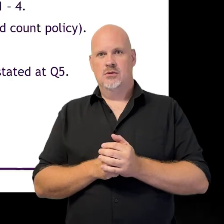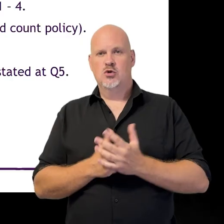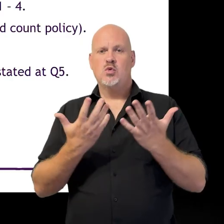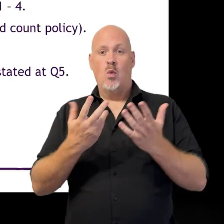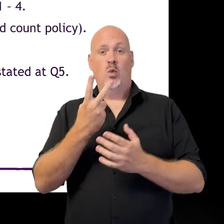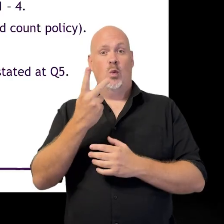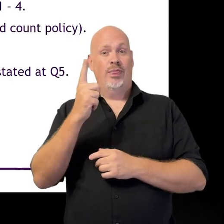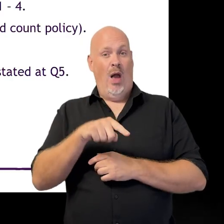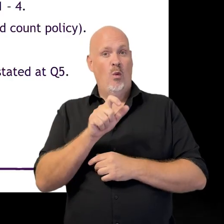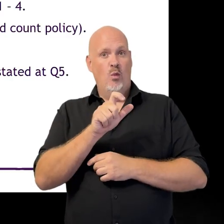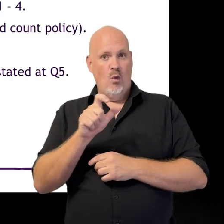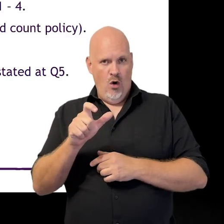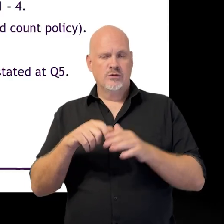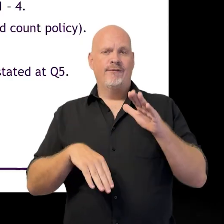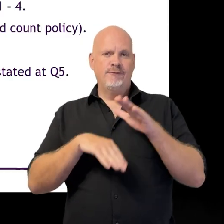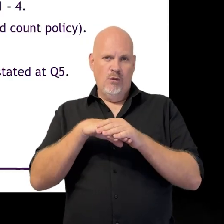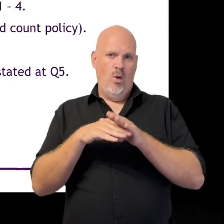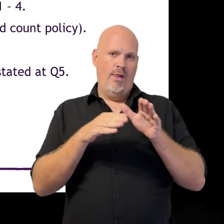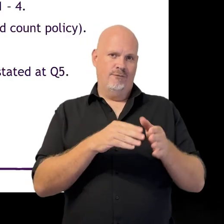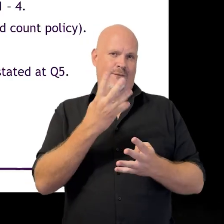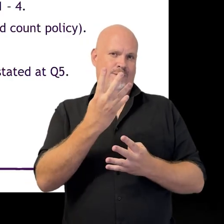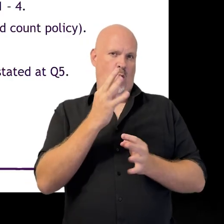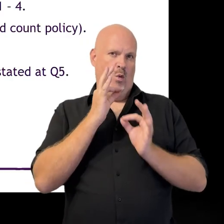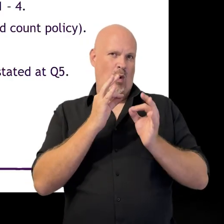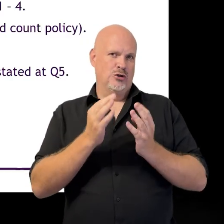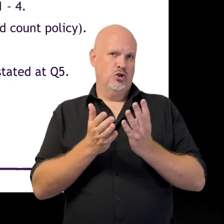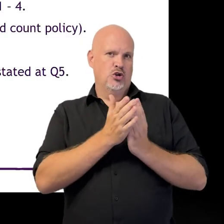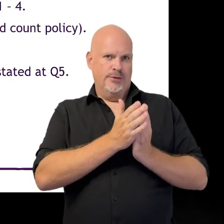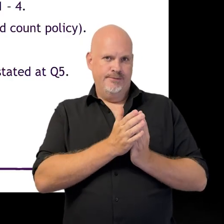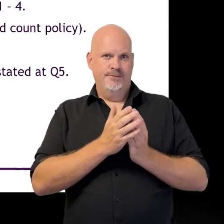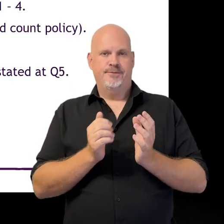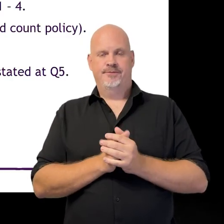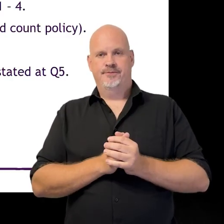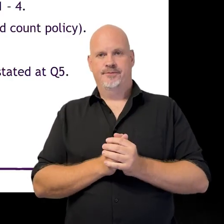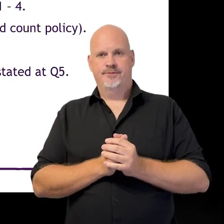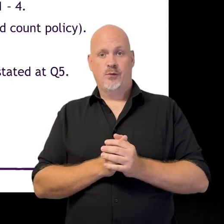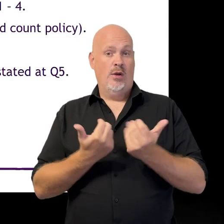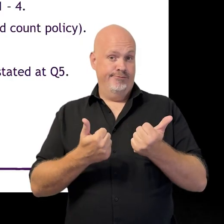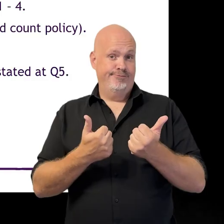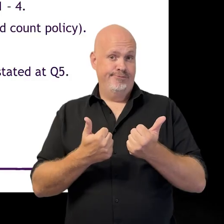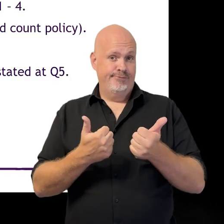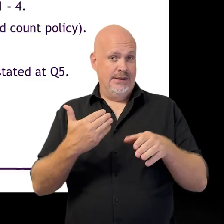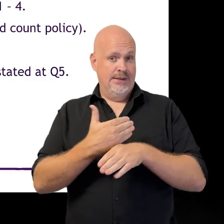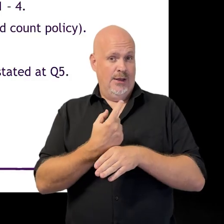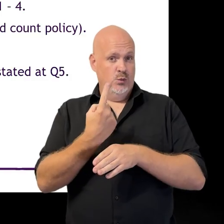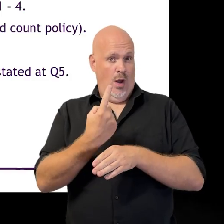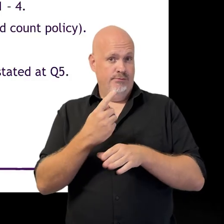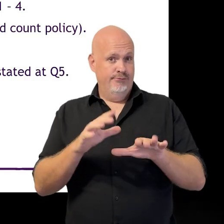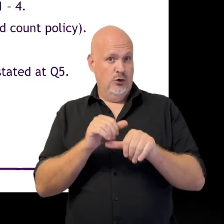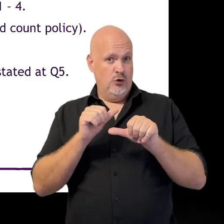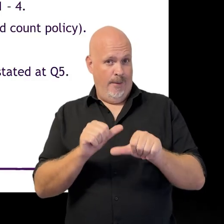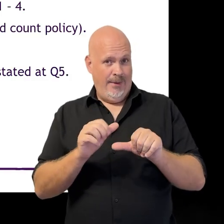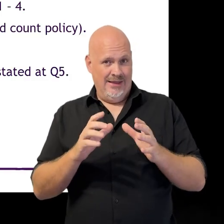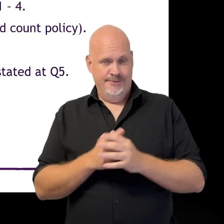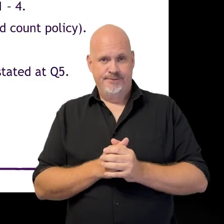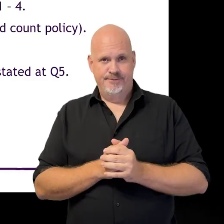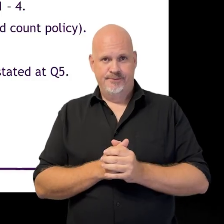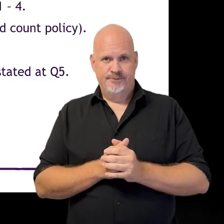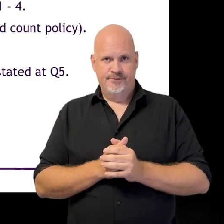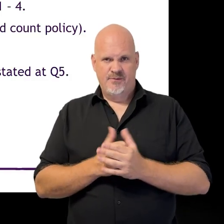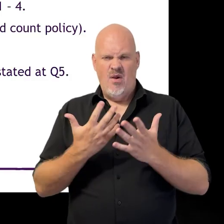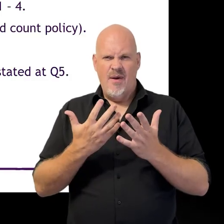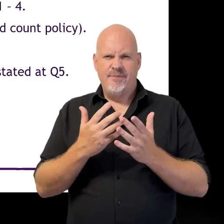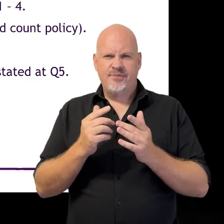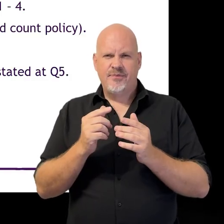there, as it says, and as we've said many times, your CPD record is not included in that 2,000